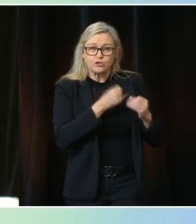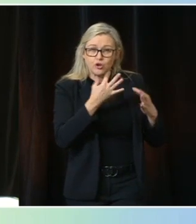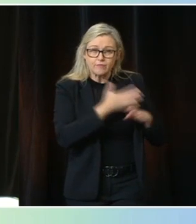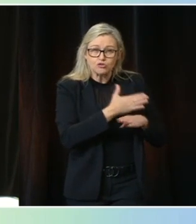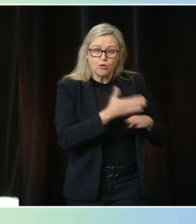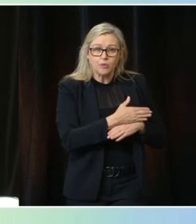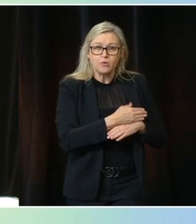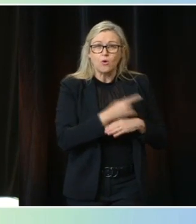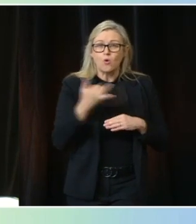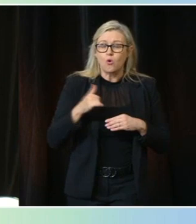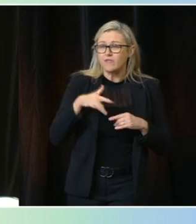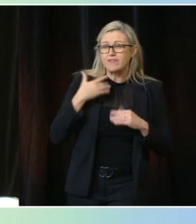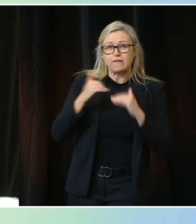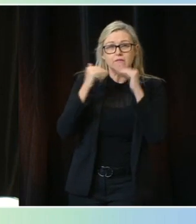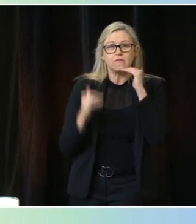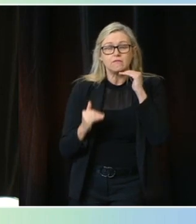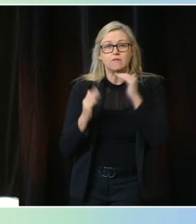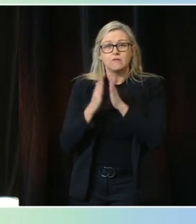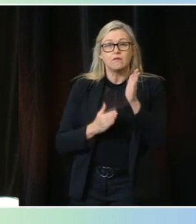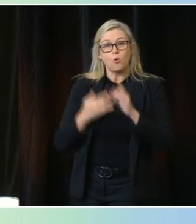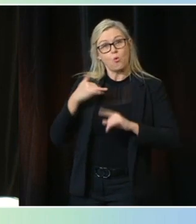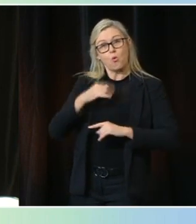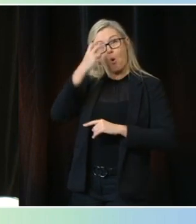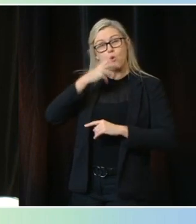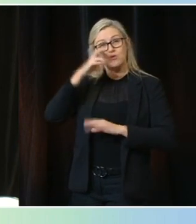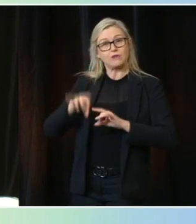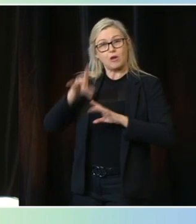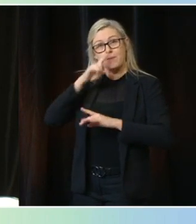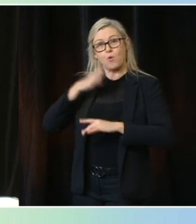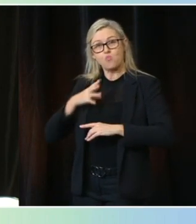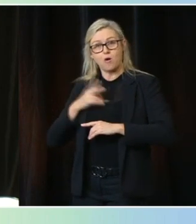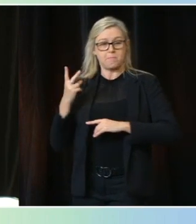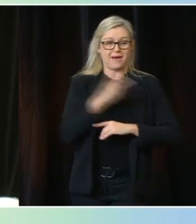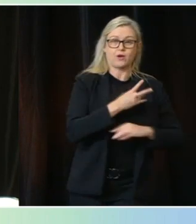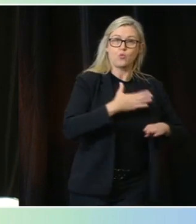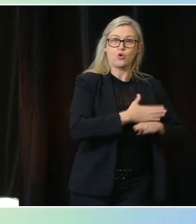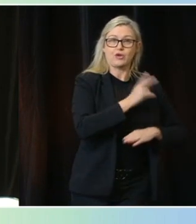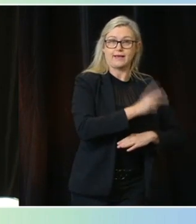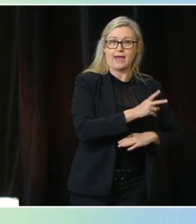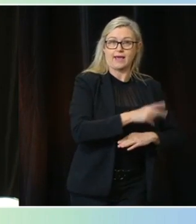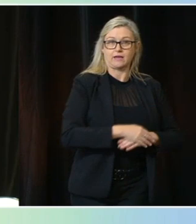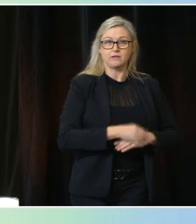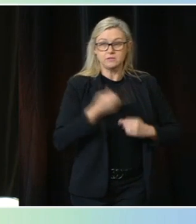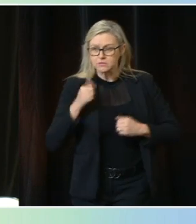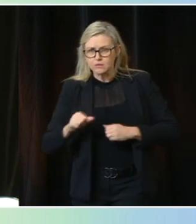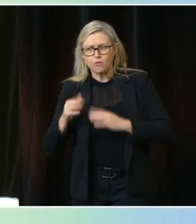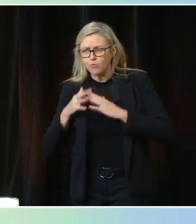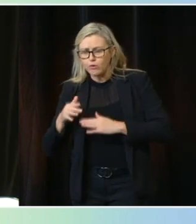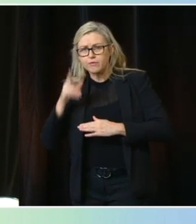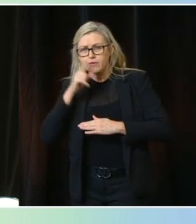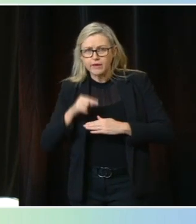disadvantage including older Australians who want to get back into work and have a great deal to give